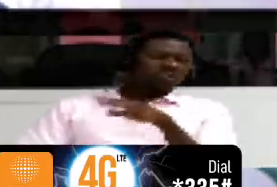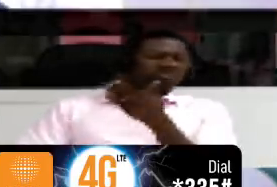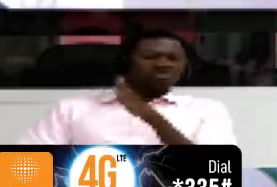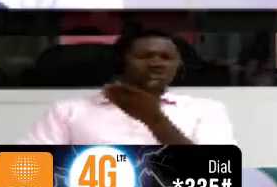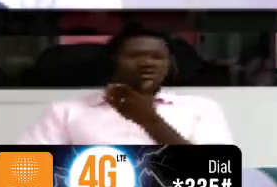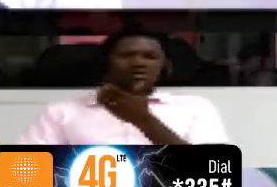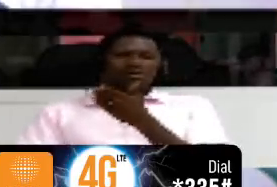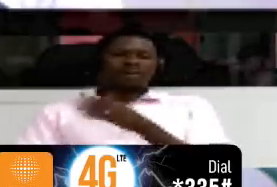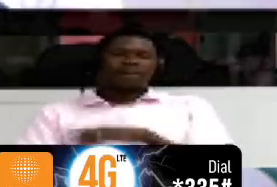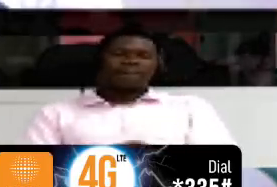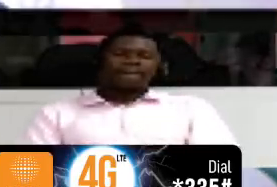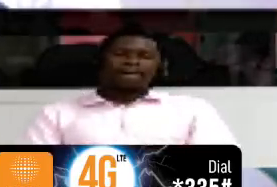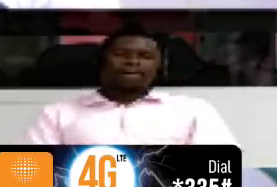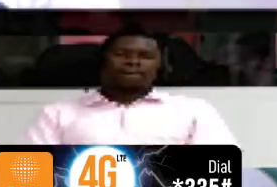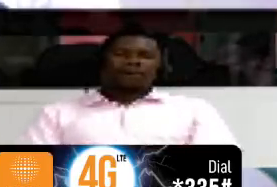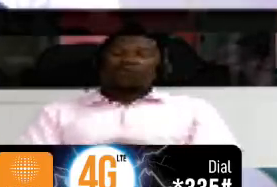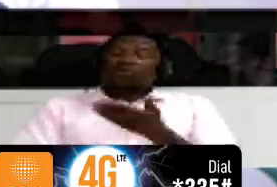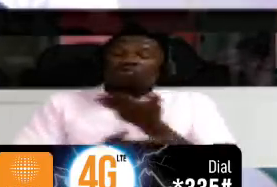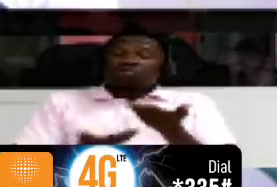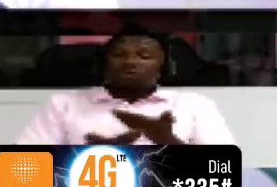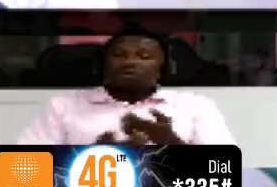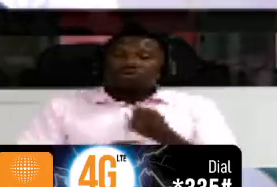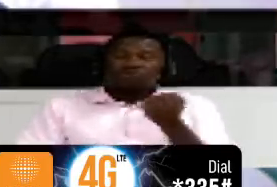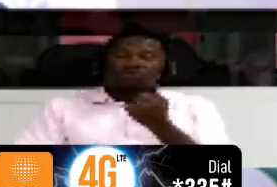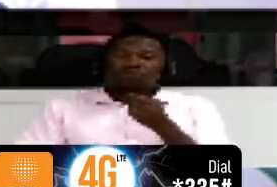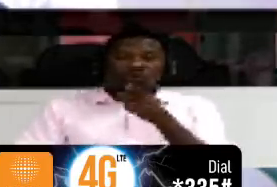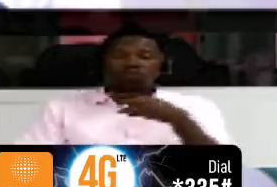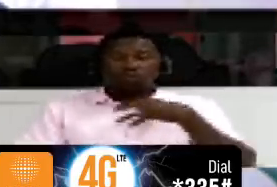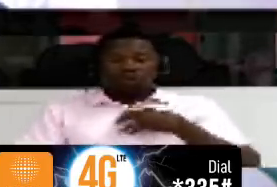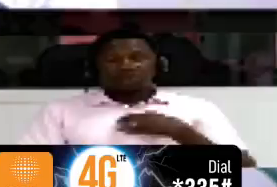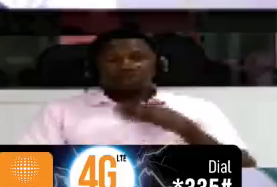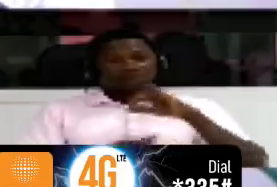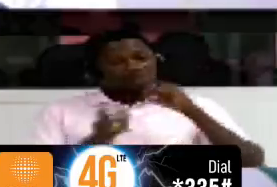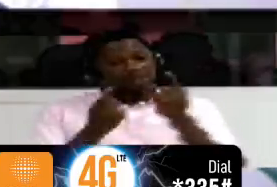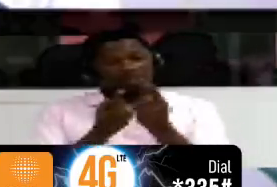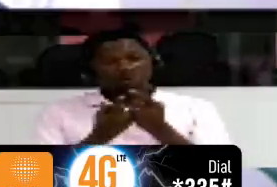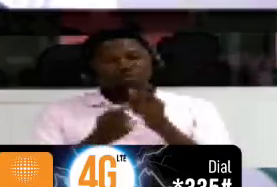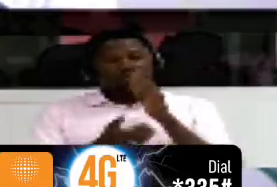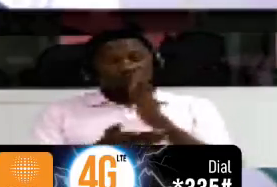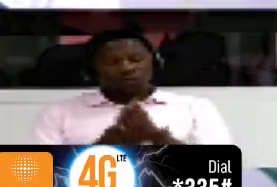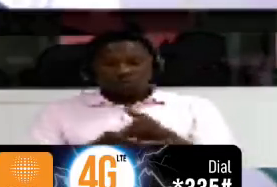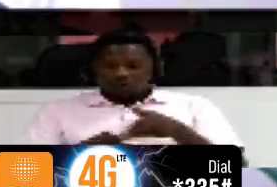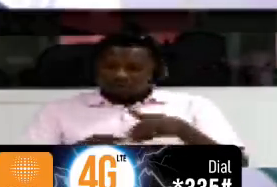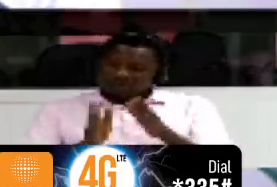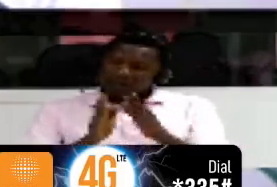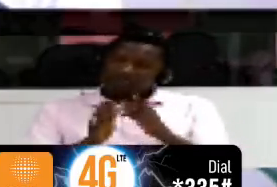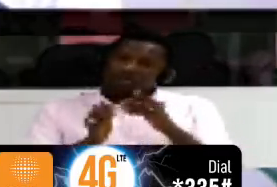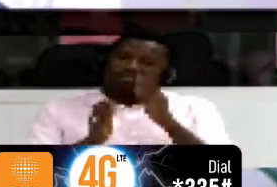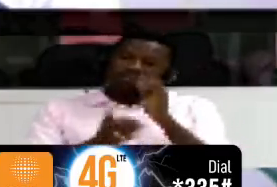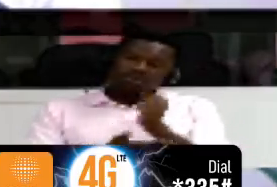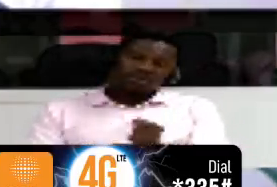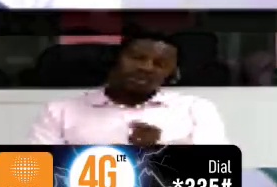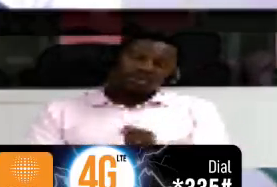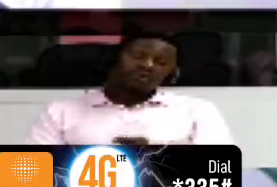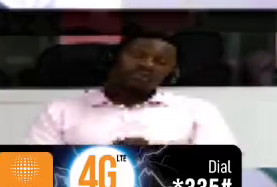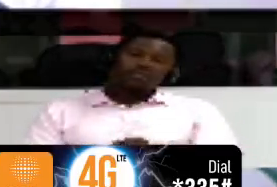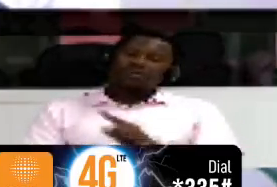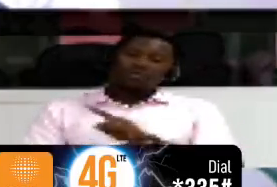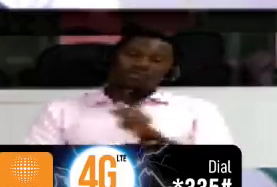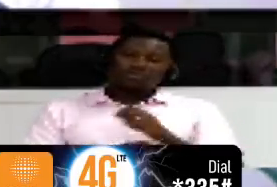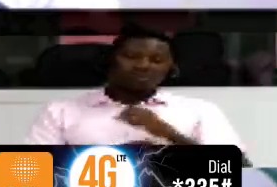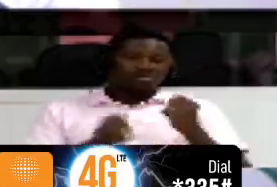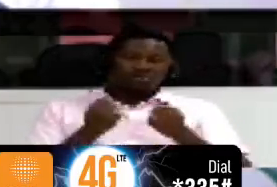otherwise, just because you want things to be the way they're supposed to be, not because